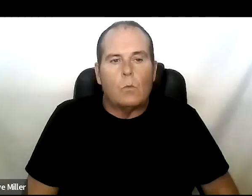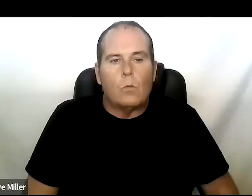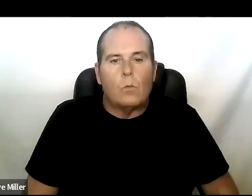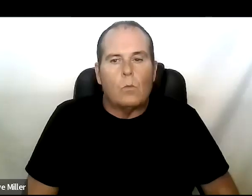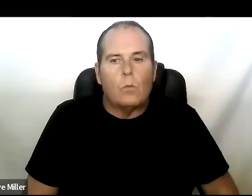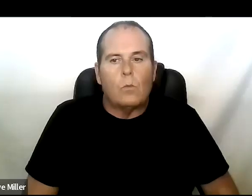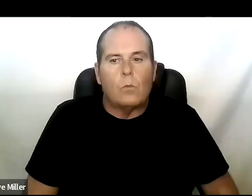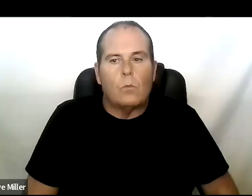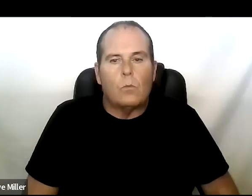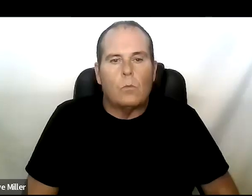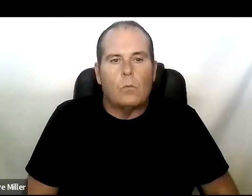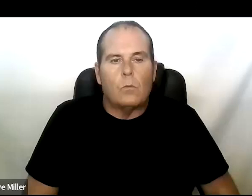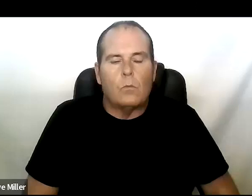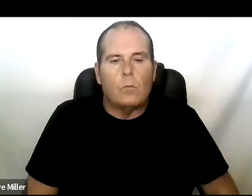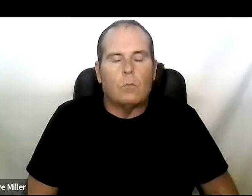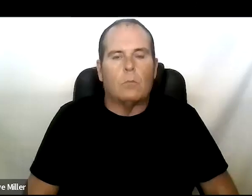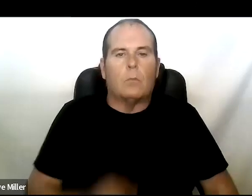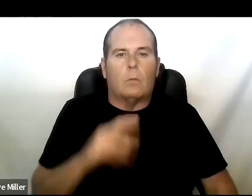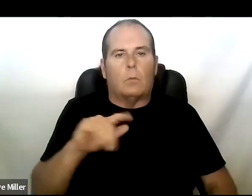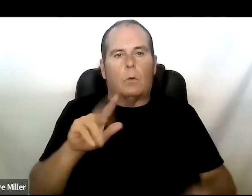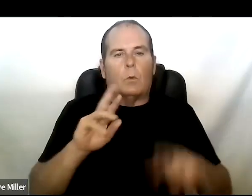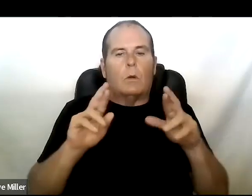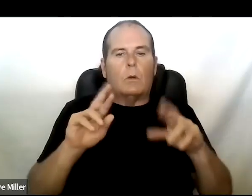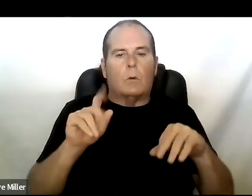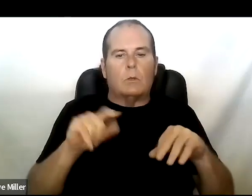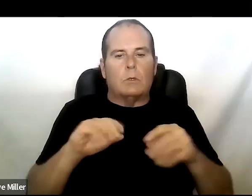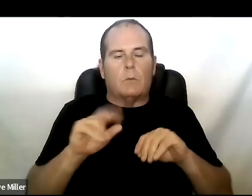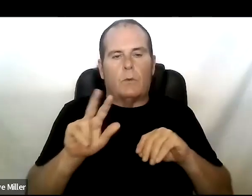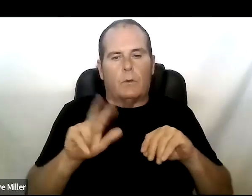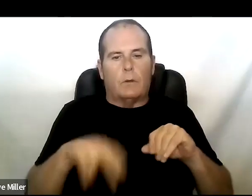April, we're ready for question number 3. Ready for question 3 then? Okay.